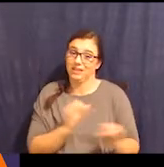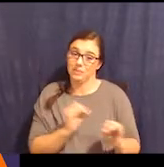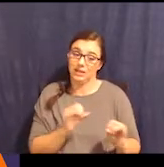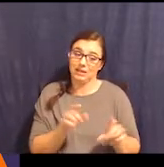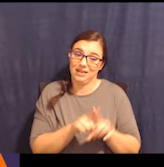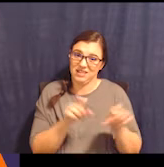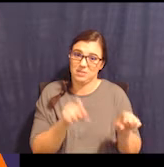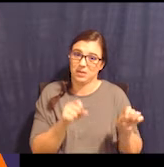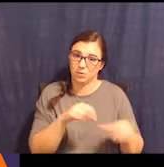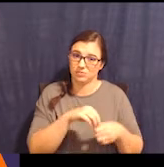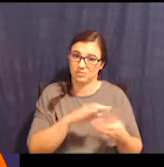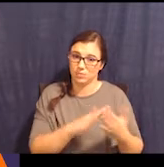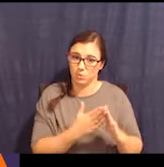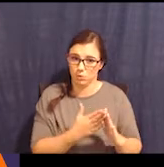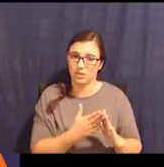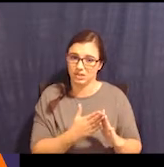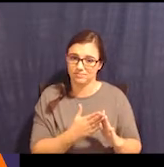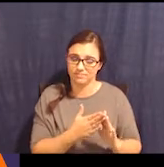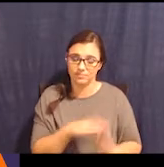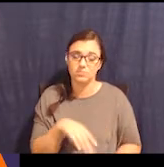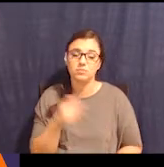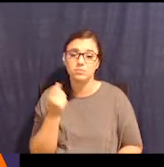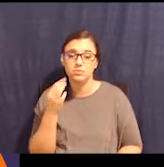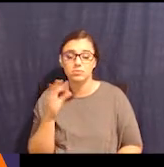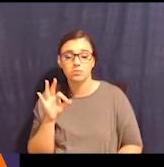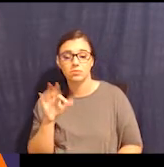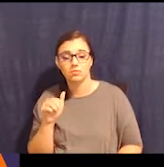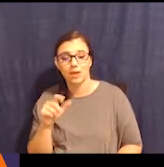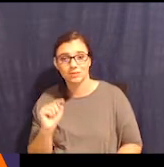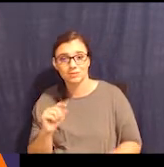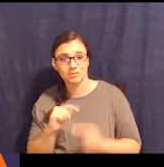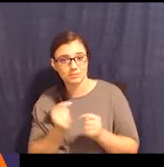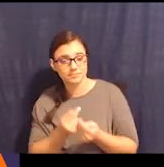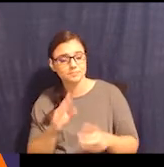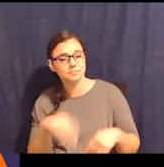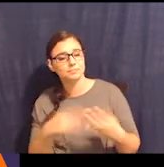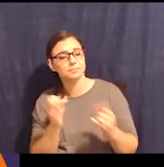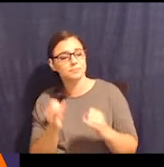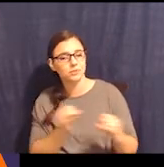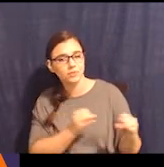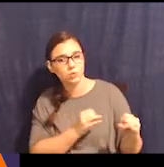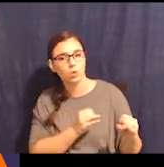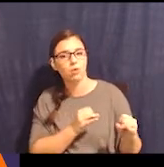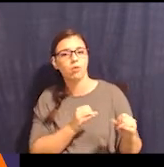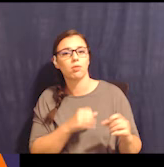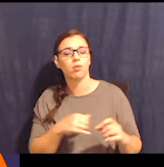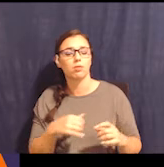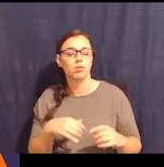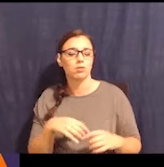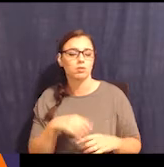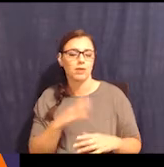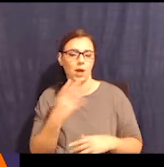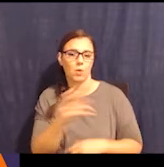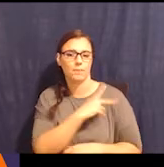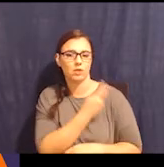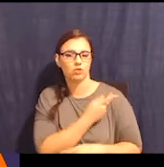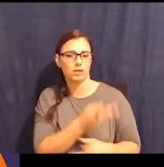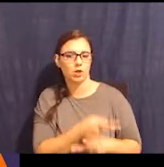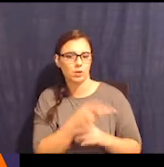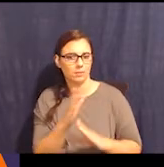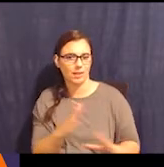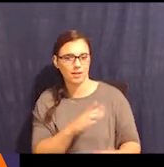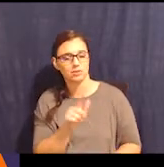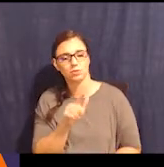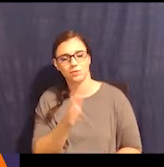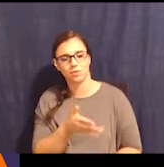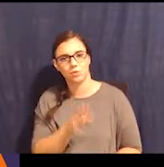provides individualized wraparound outpatient care plans 24 hours a day, 7 days a week,